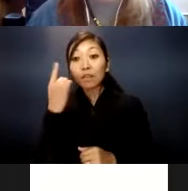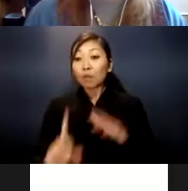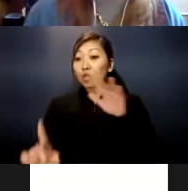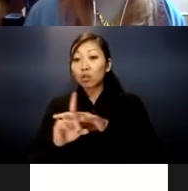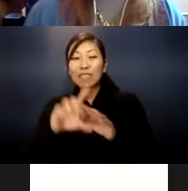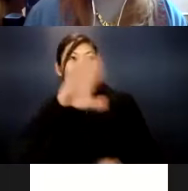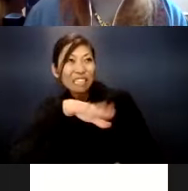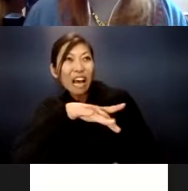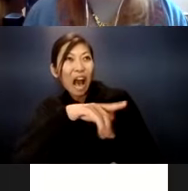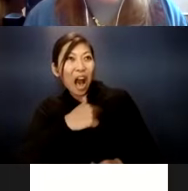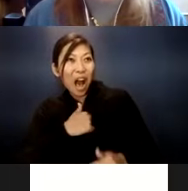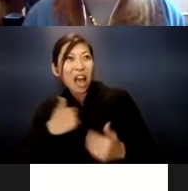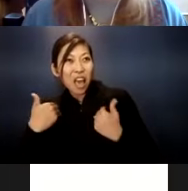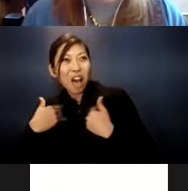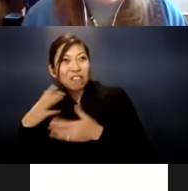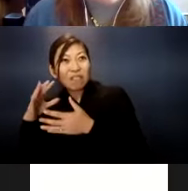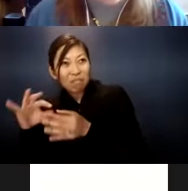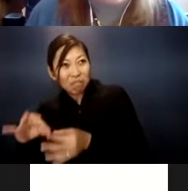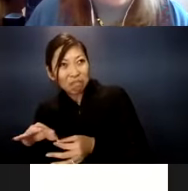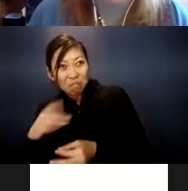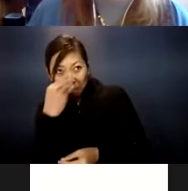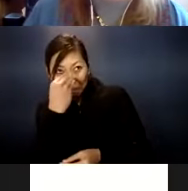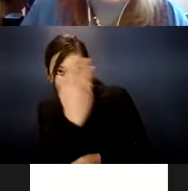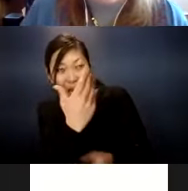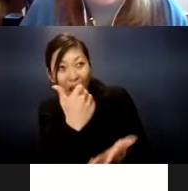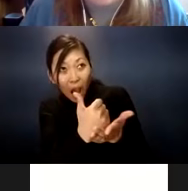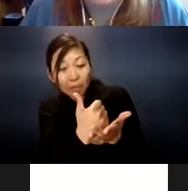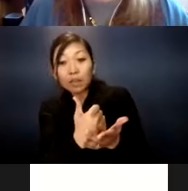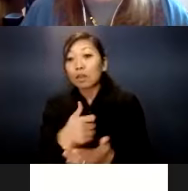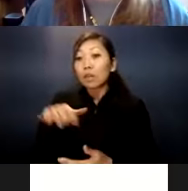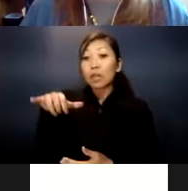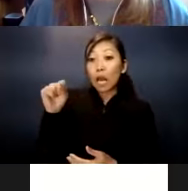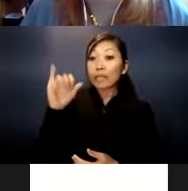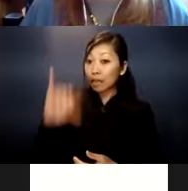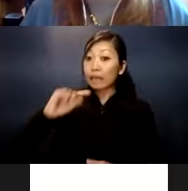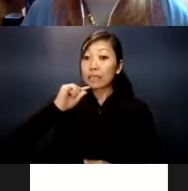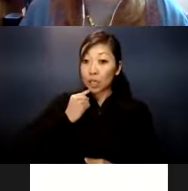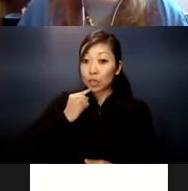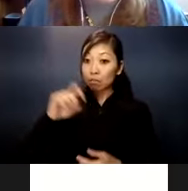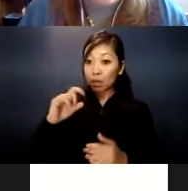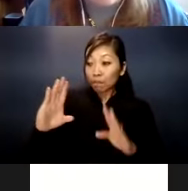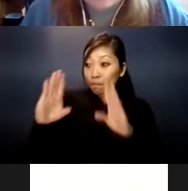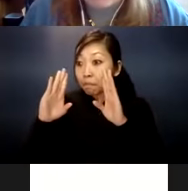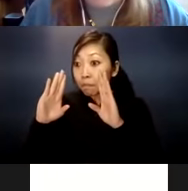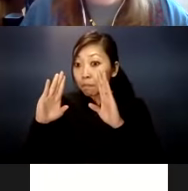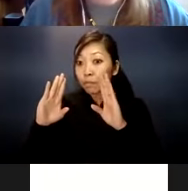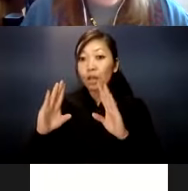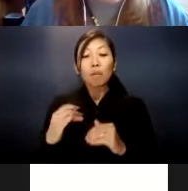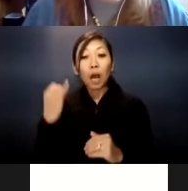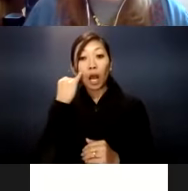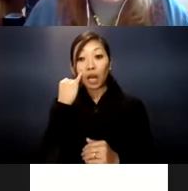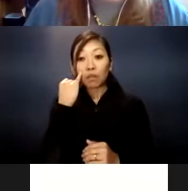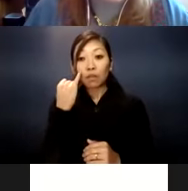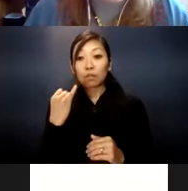help me. I mean, you keep that serious tone because that is serious. But unless that's happening, you